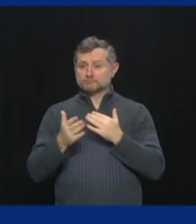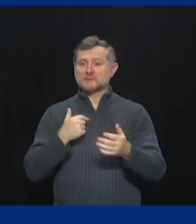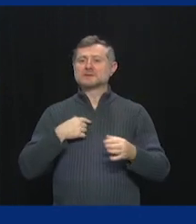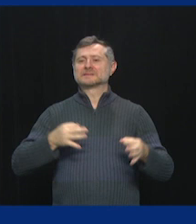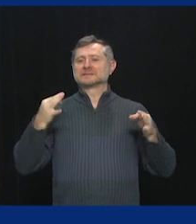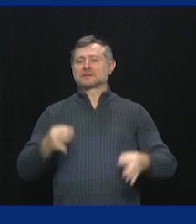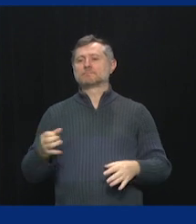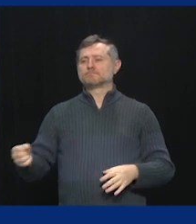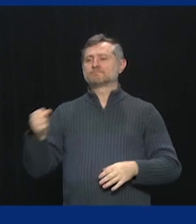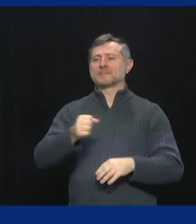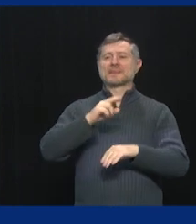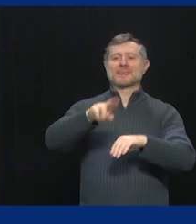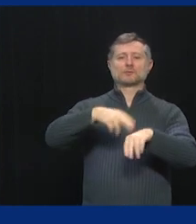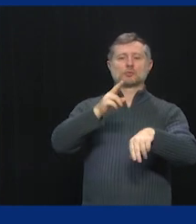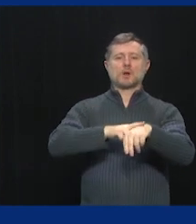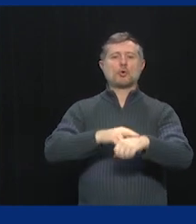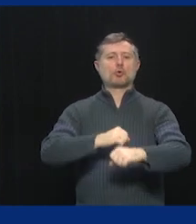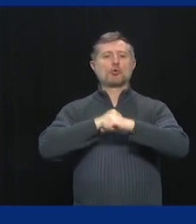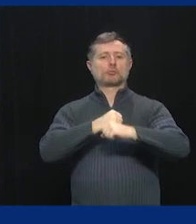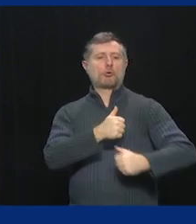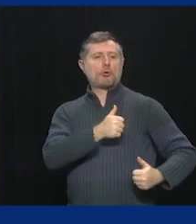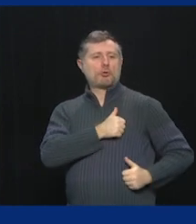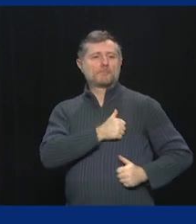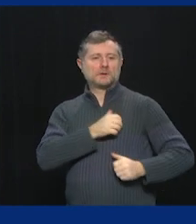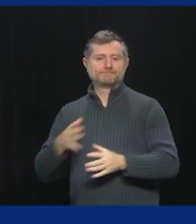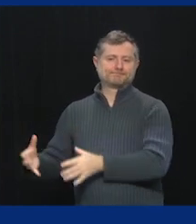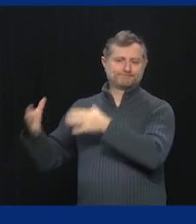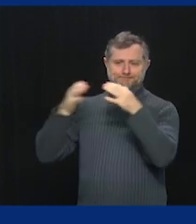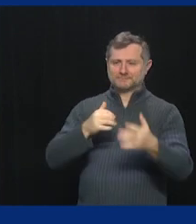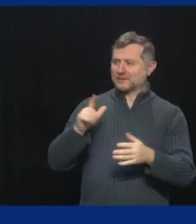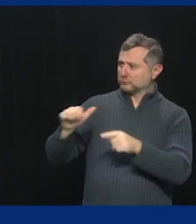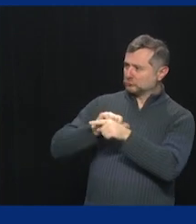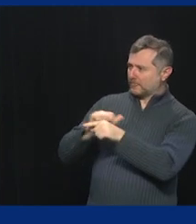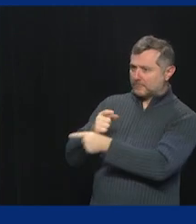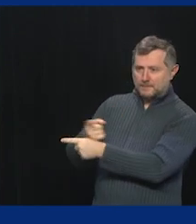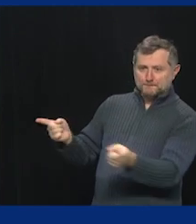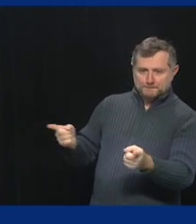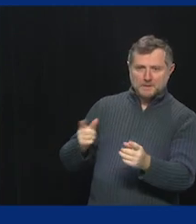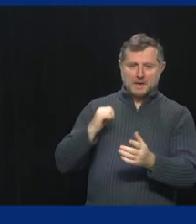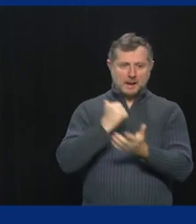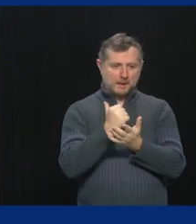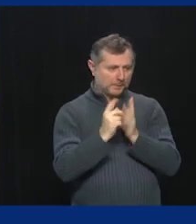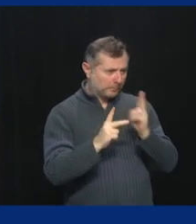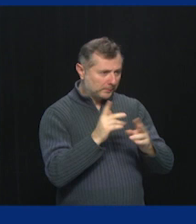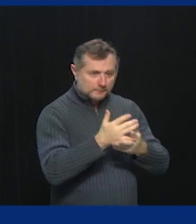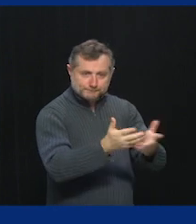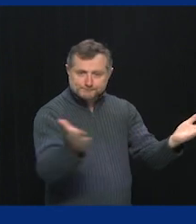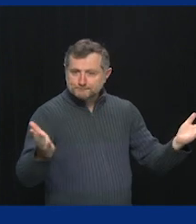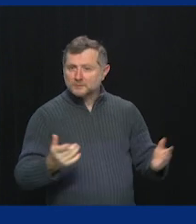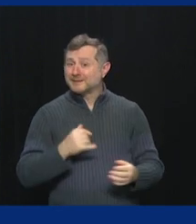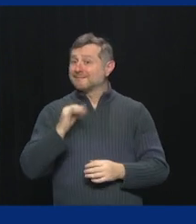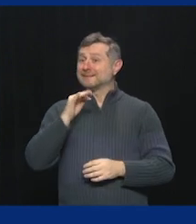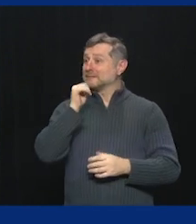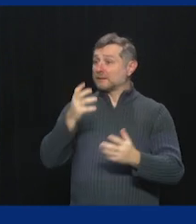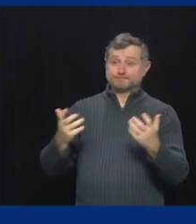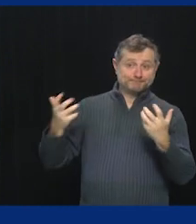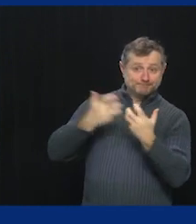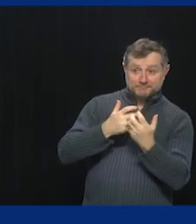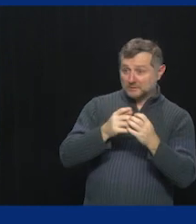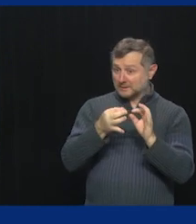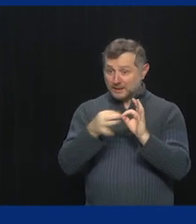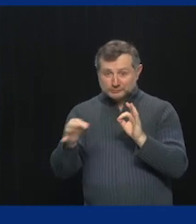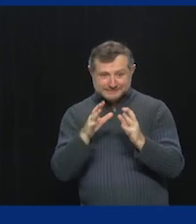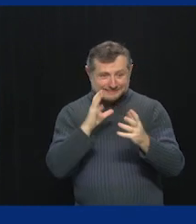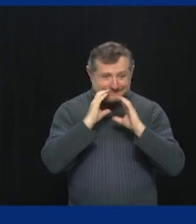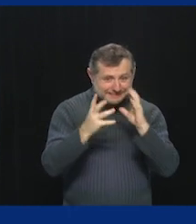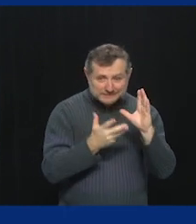Train the National Guard today. Tell them how to fill out the paperwork. Tell them how to help these people, particularly where there's a language barrier. So I am that